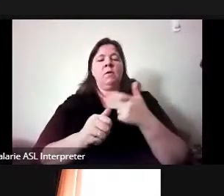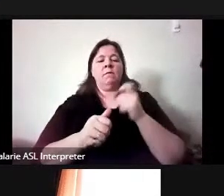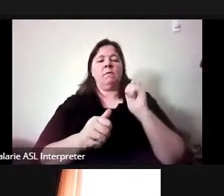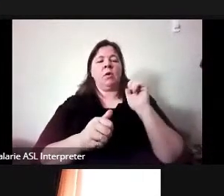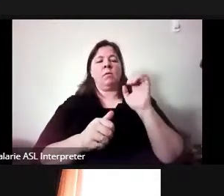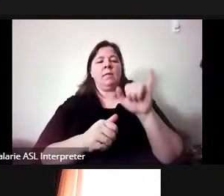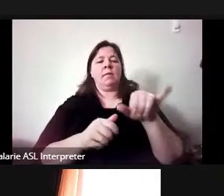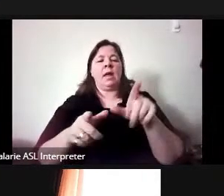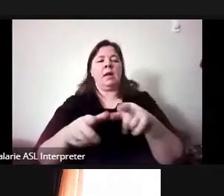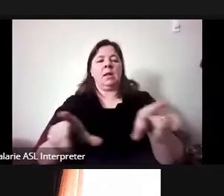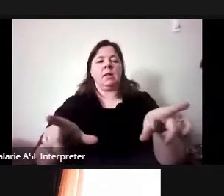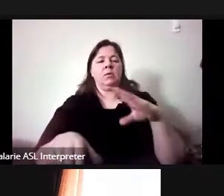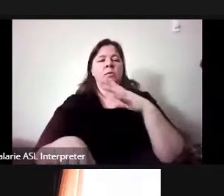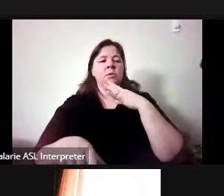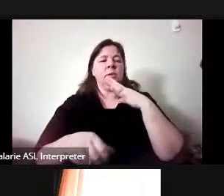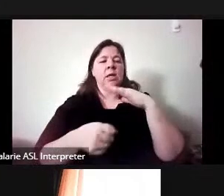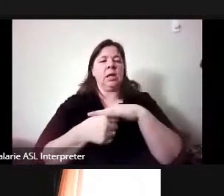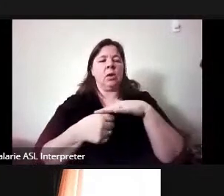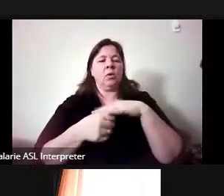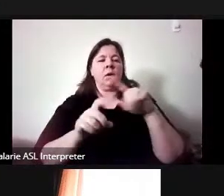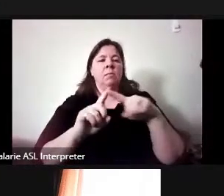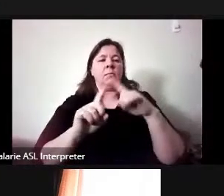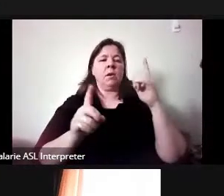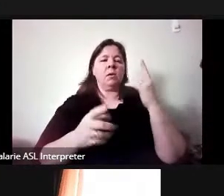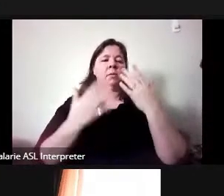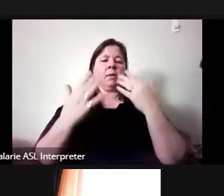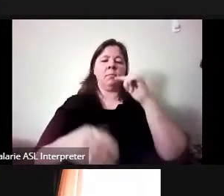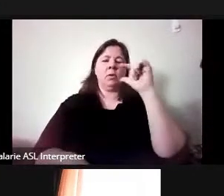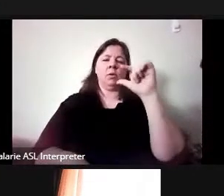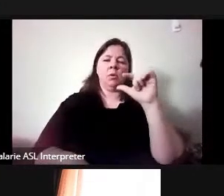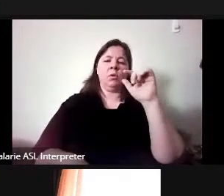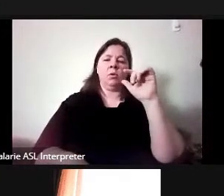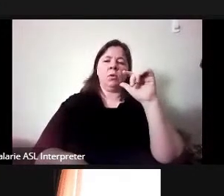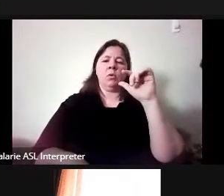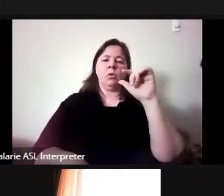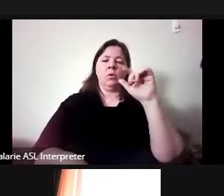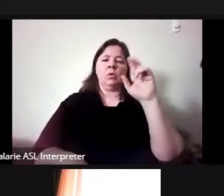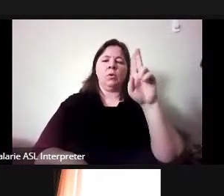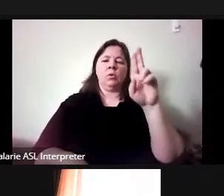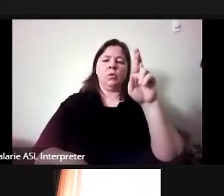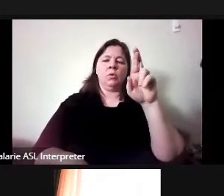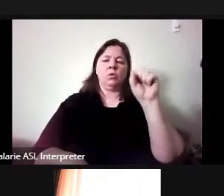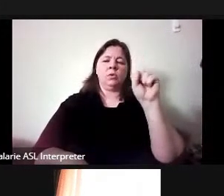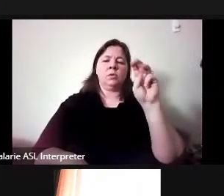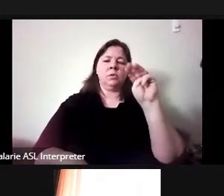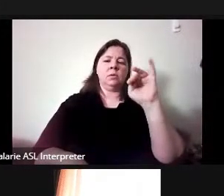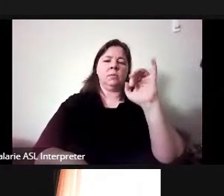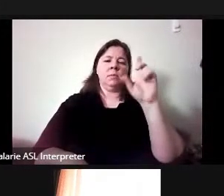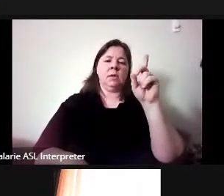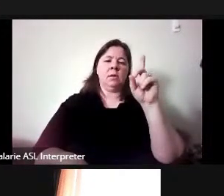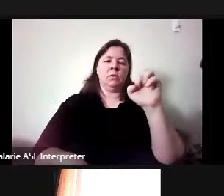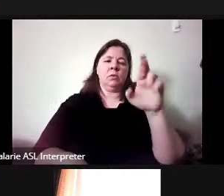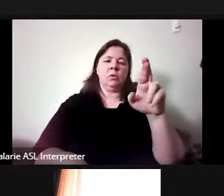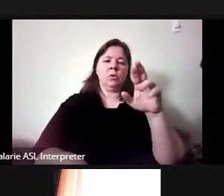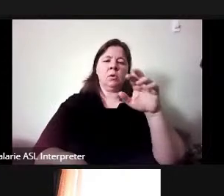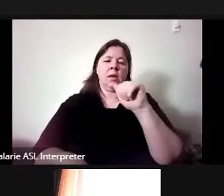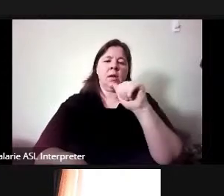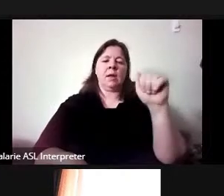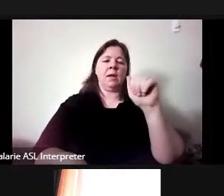that language speaking area, but maybe GURSMINDER, you might be able to put me in touch with an Arabic speaking